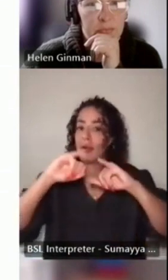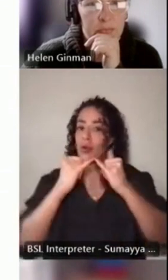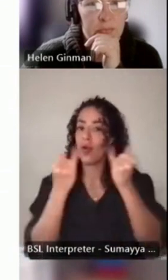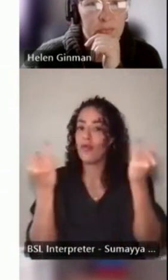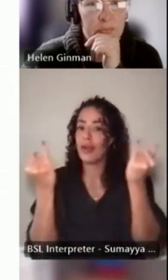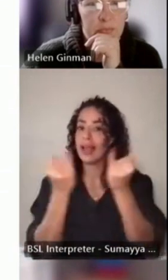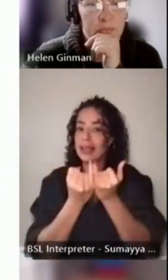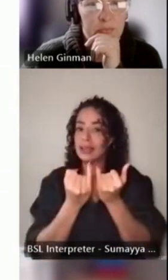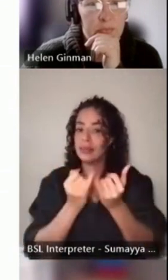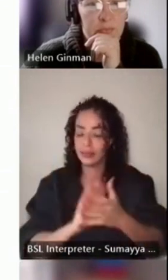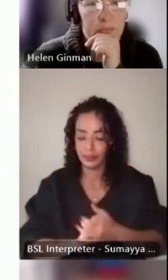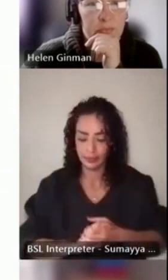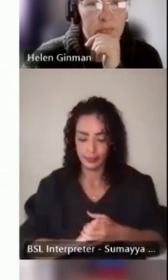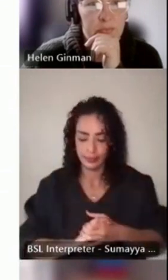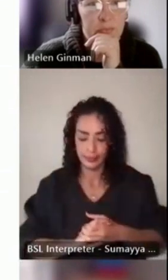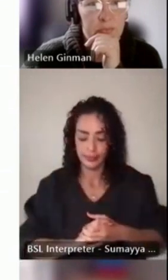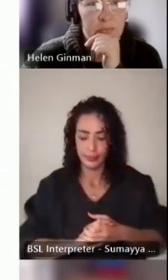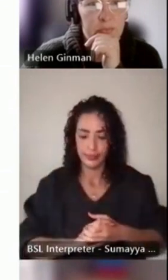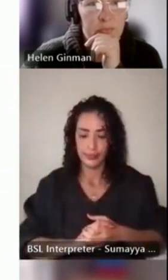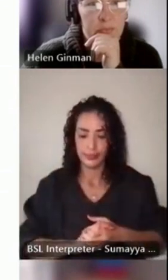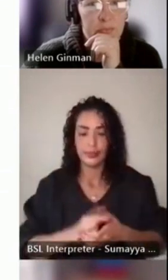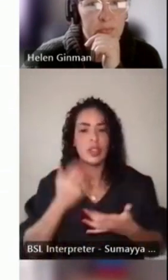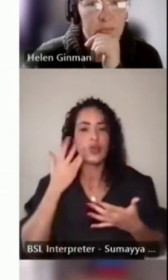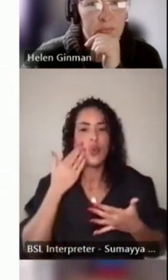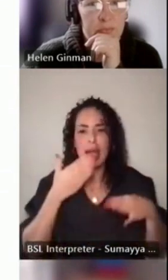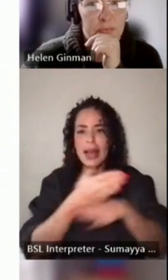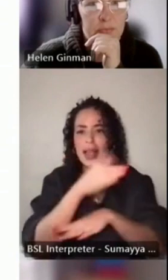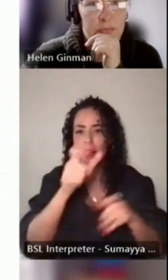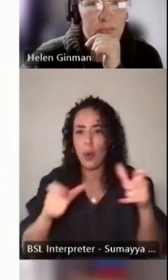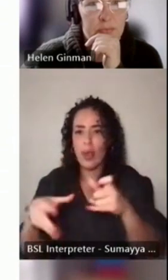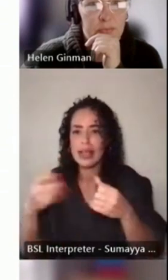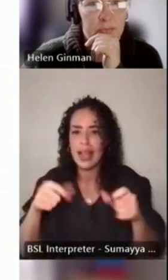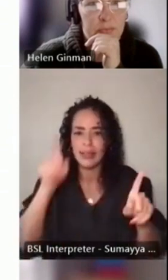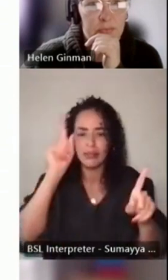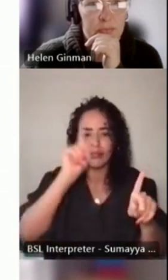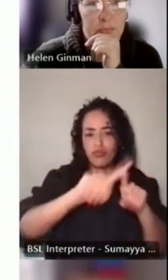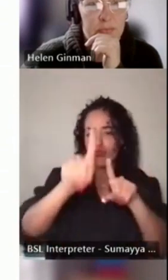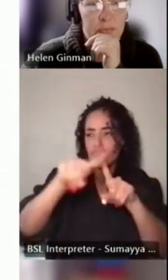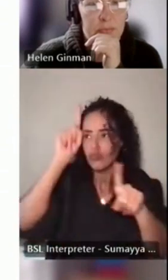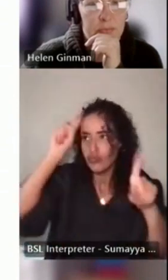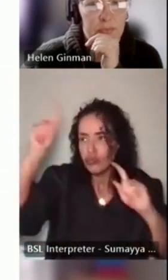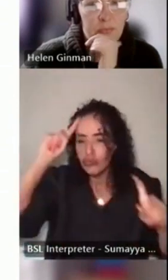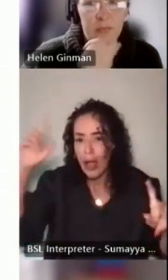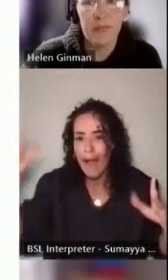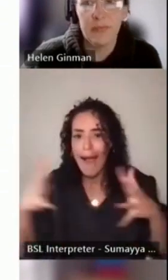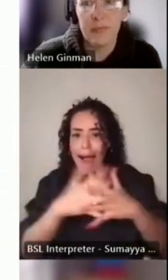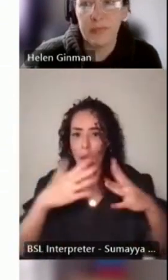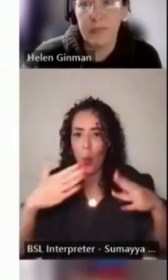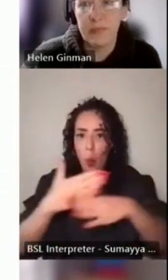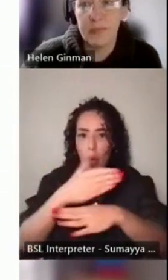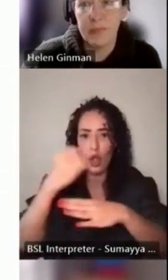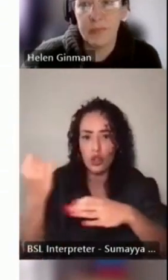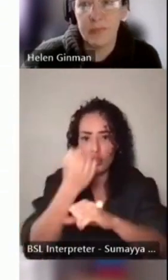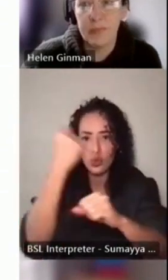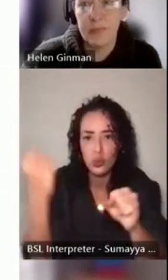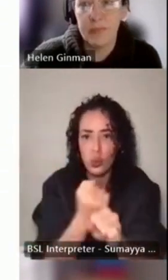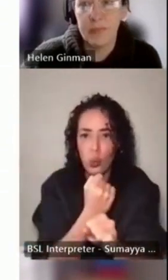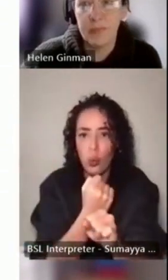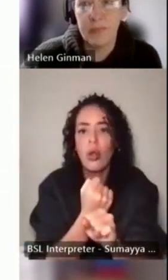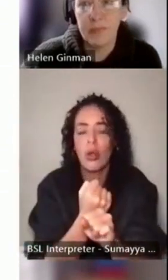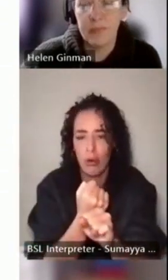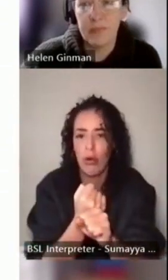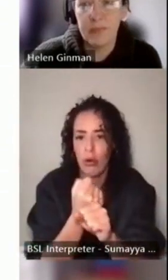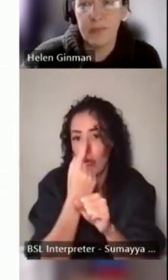can arise when employees have differing ideas about how tasks should be carried out. It may be because they have